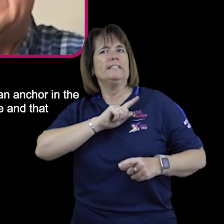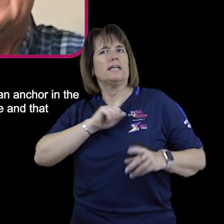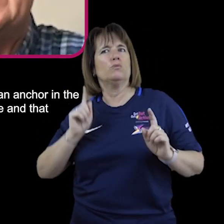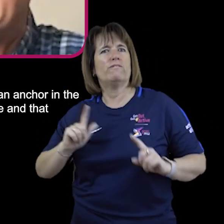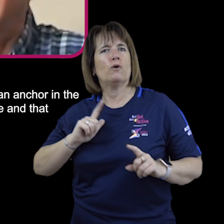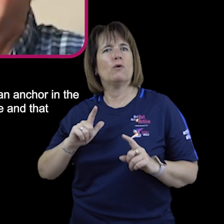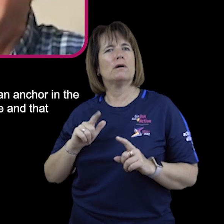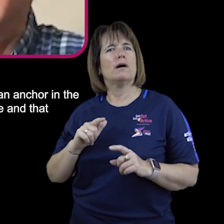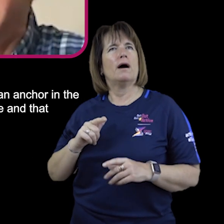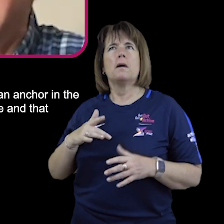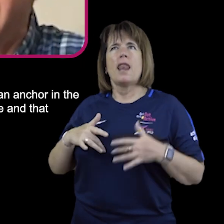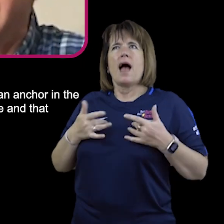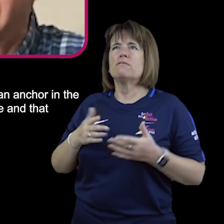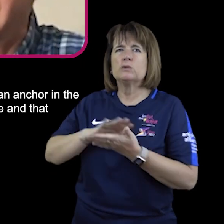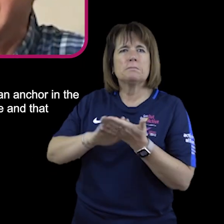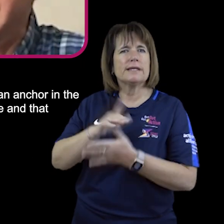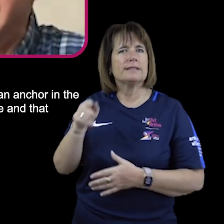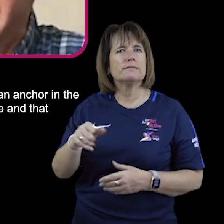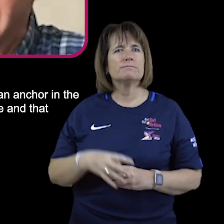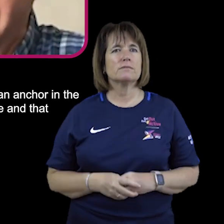I don't know, it's just giving me that purpose, that meaning back.